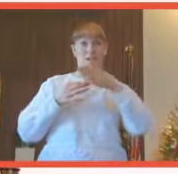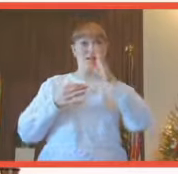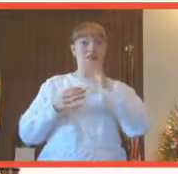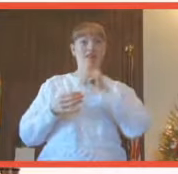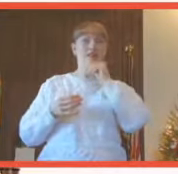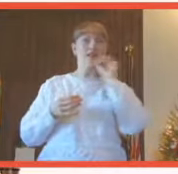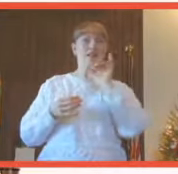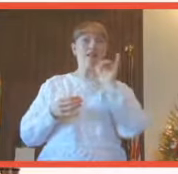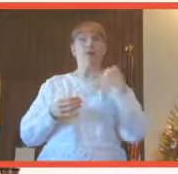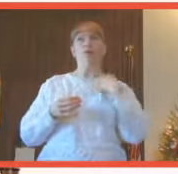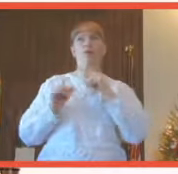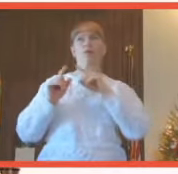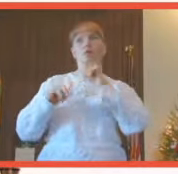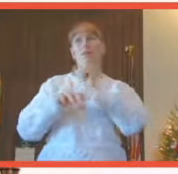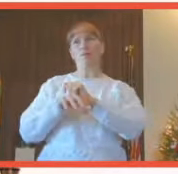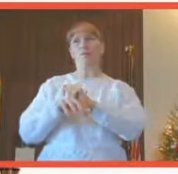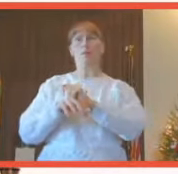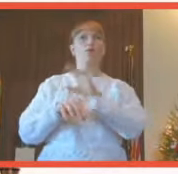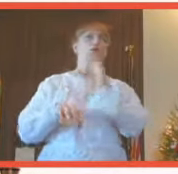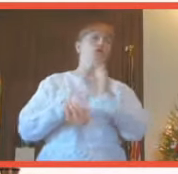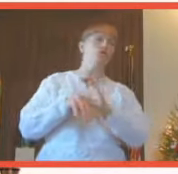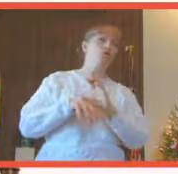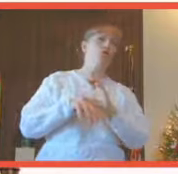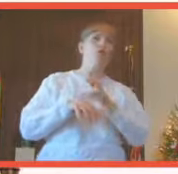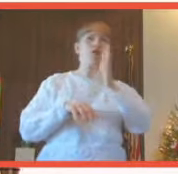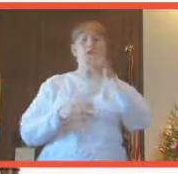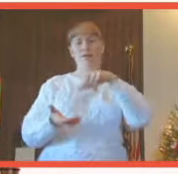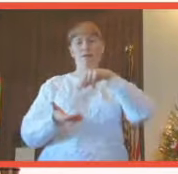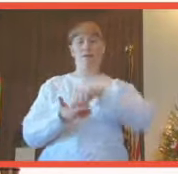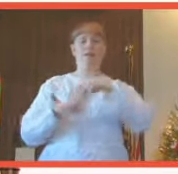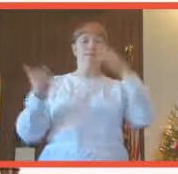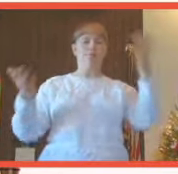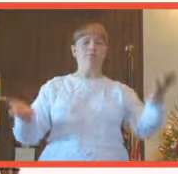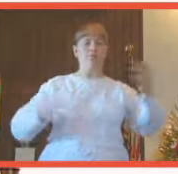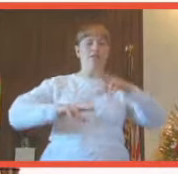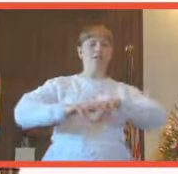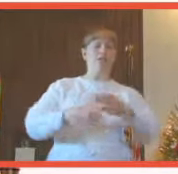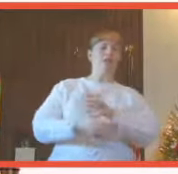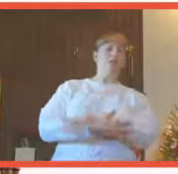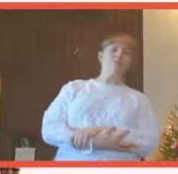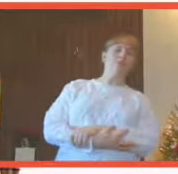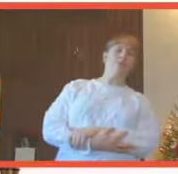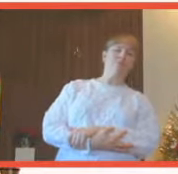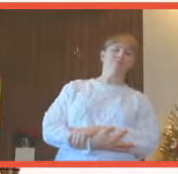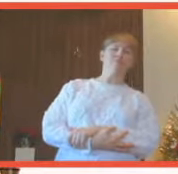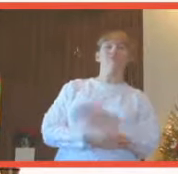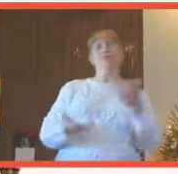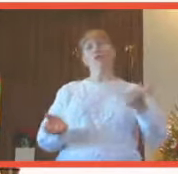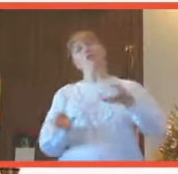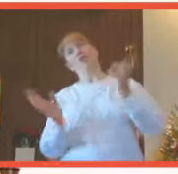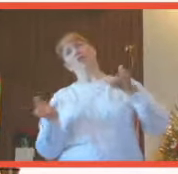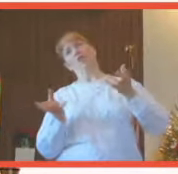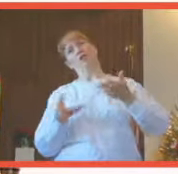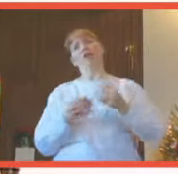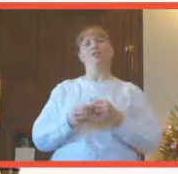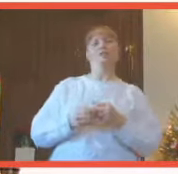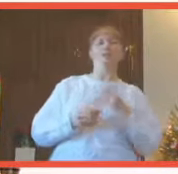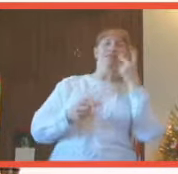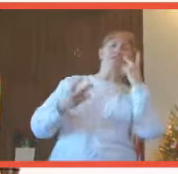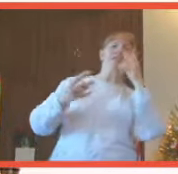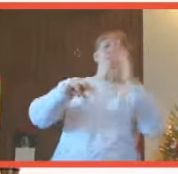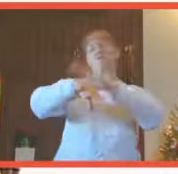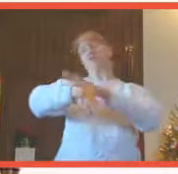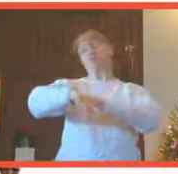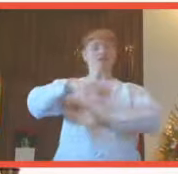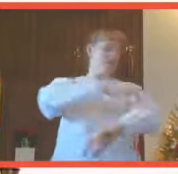we go to the temple or we go to the church and God is standing here or sitting here, able to talk to God, to see God, to